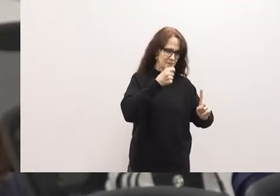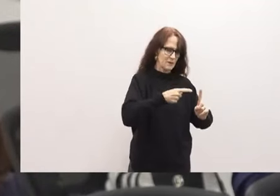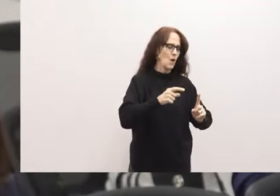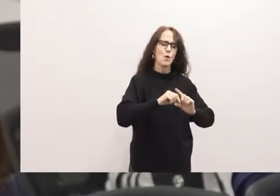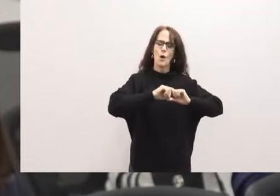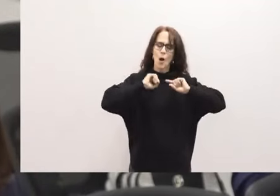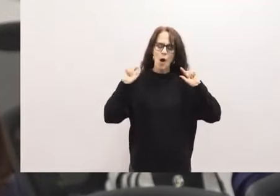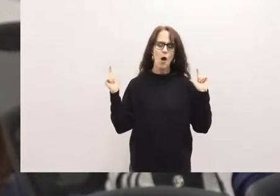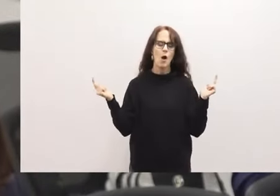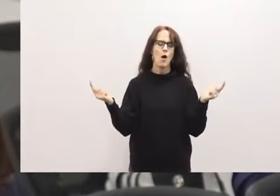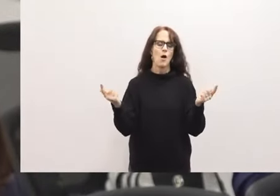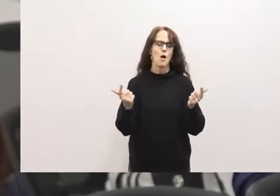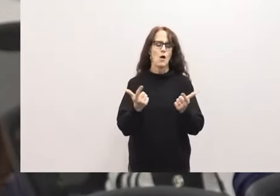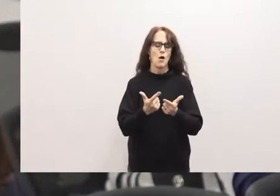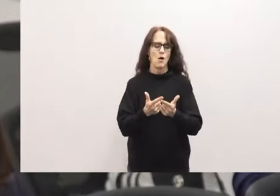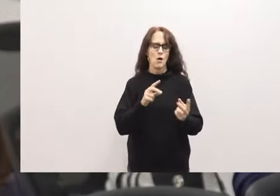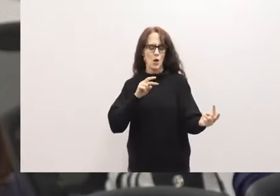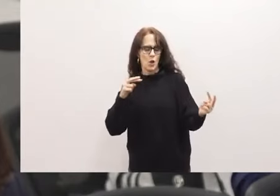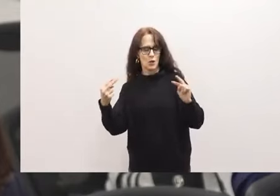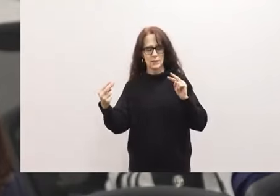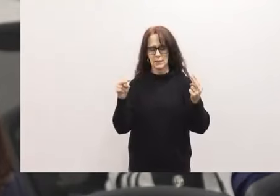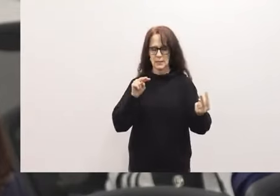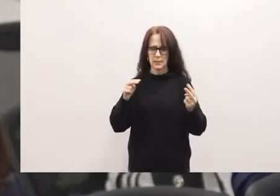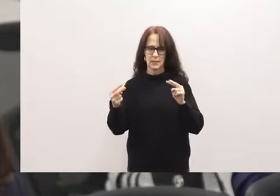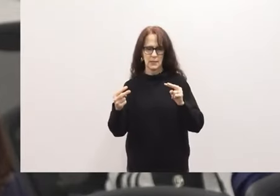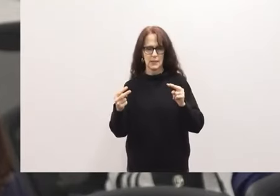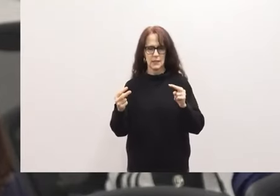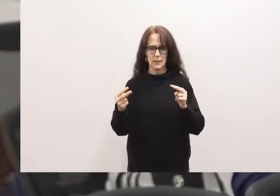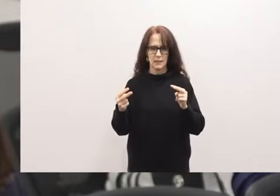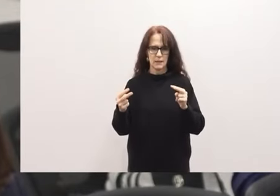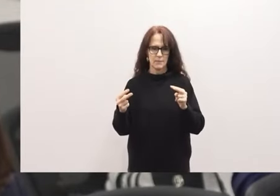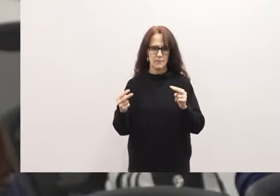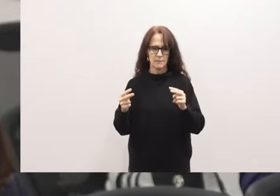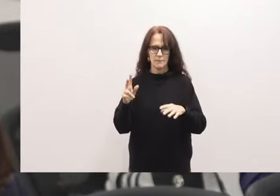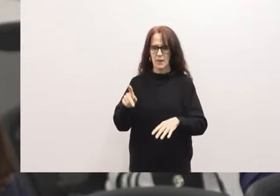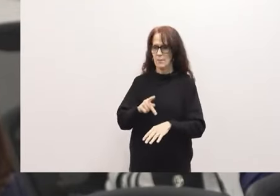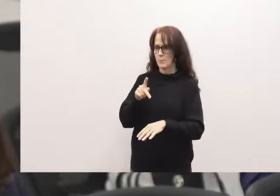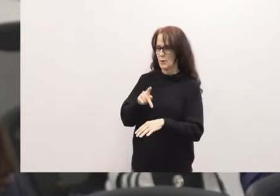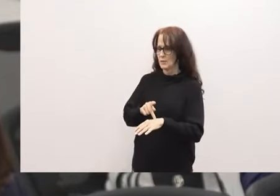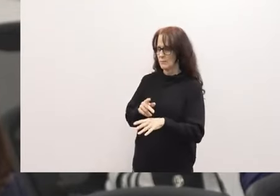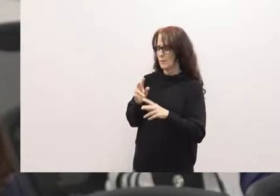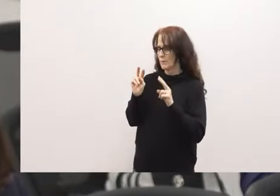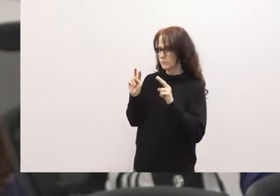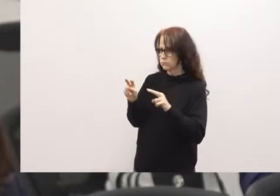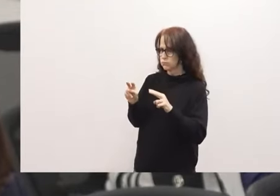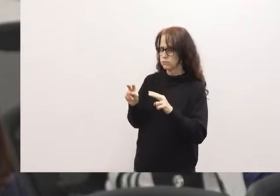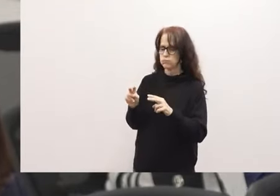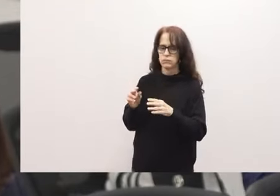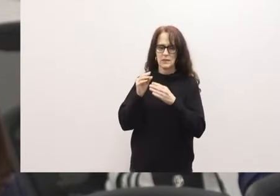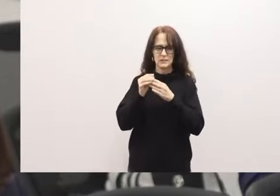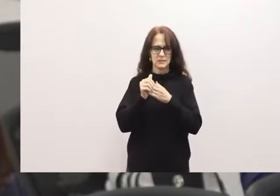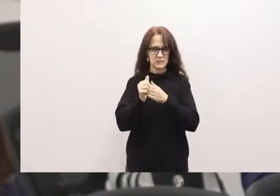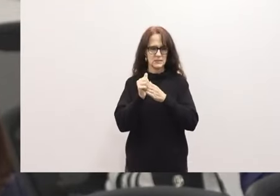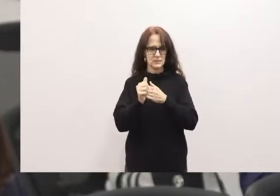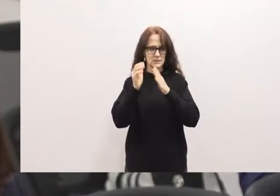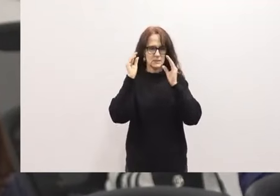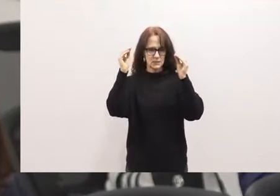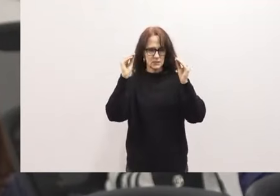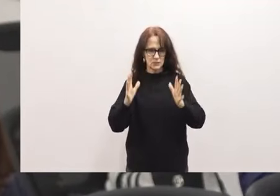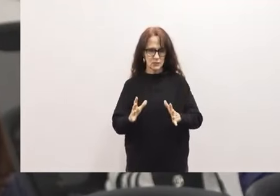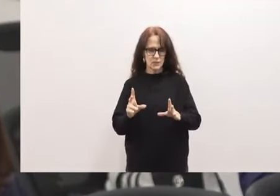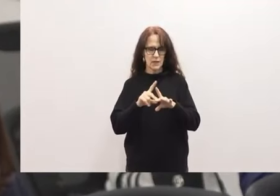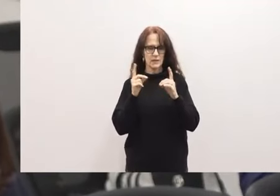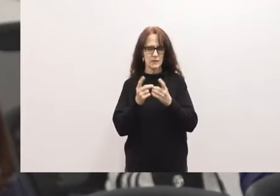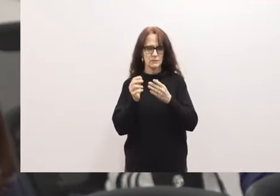this looking at it from different lenses, whether it's the lens of a principal, a lens of a teacher leader, a district